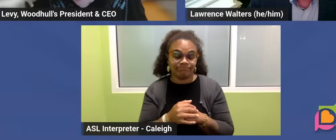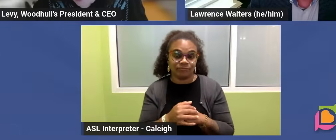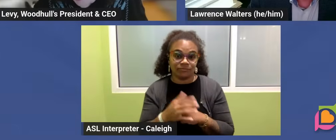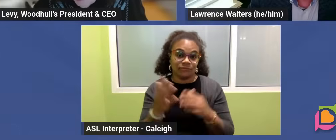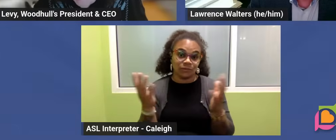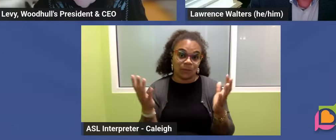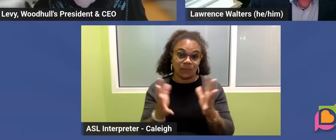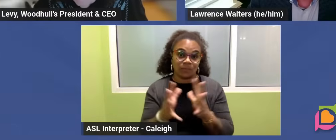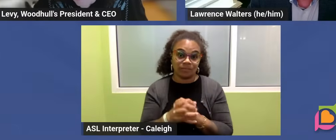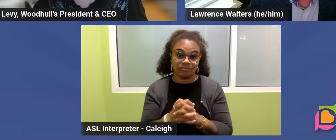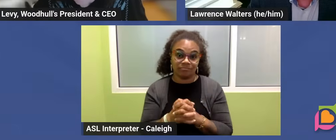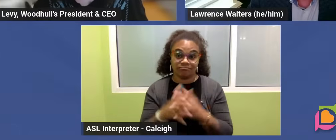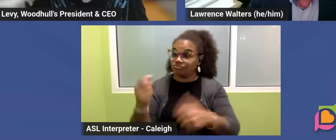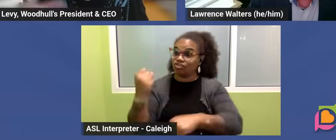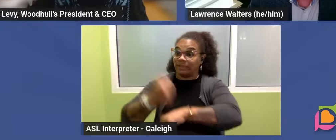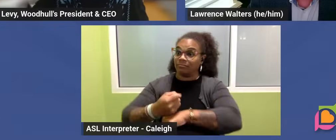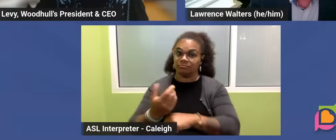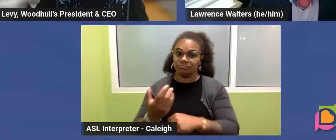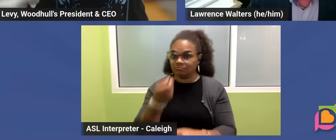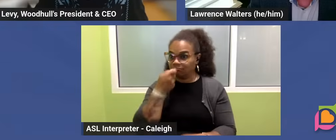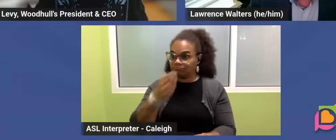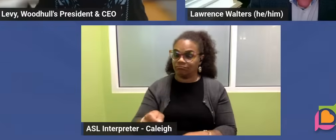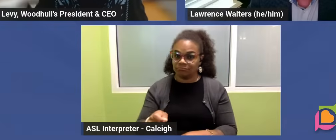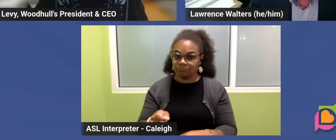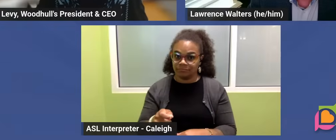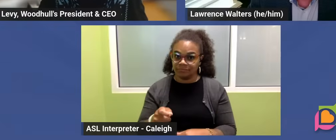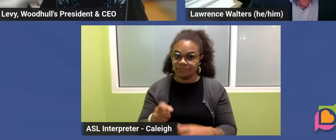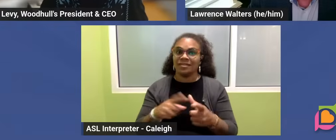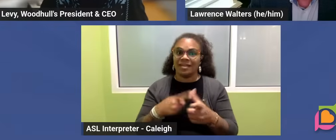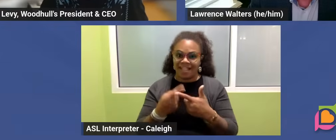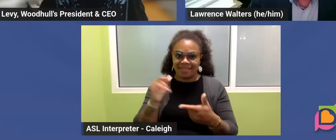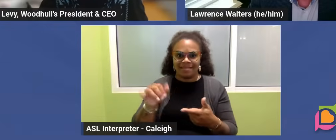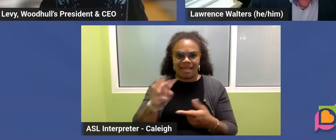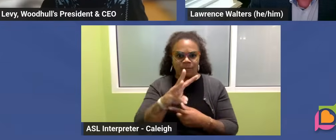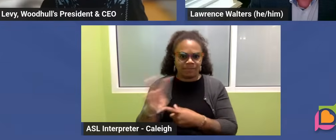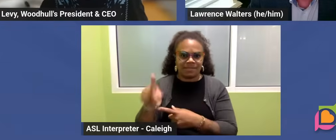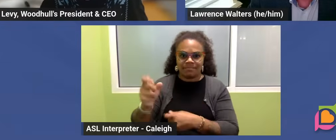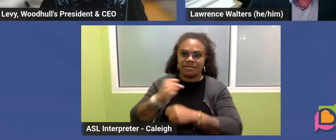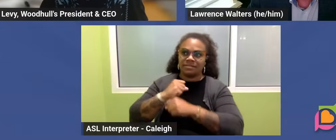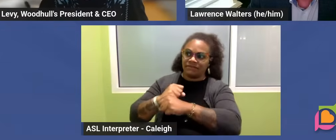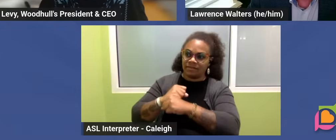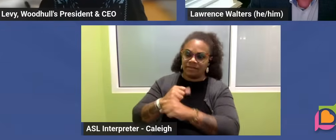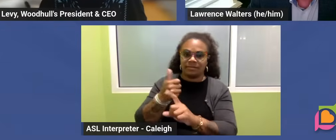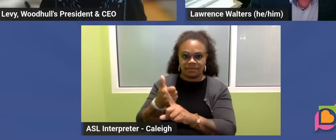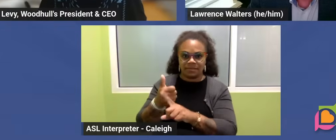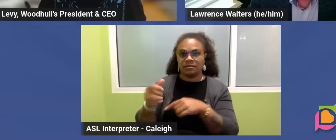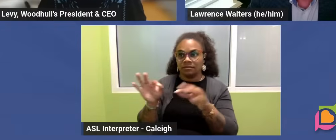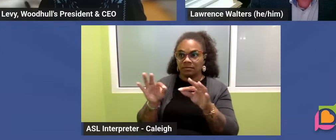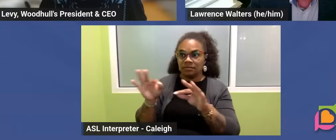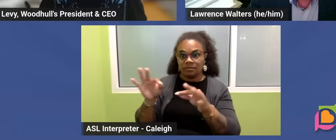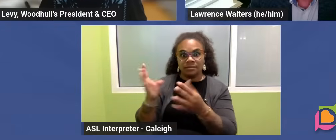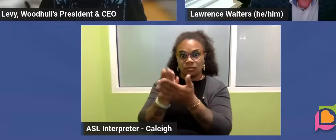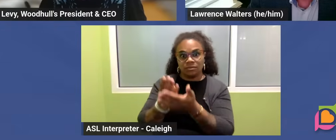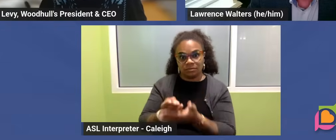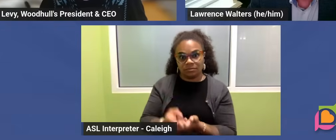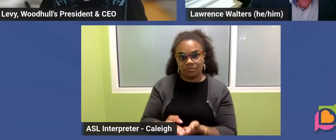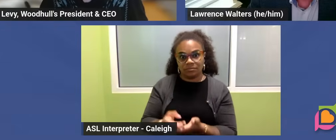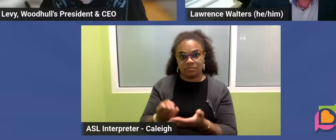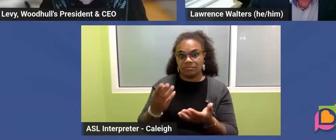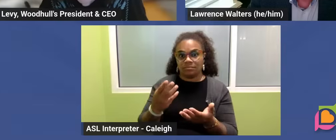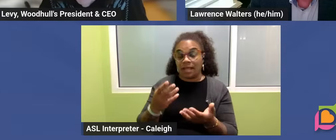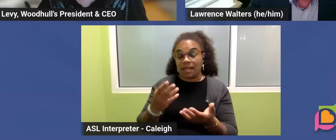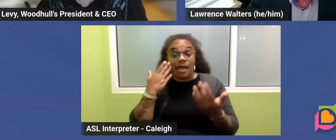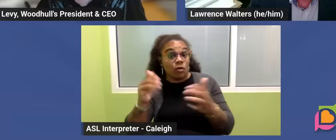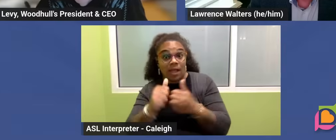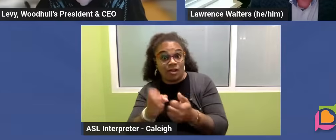So shut down. You have to defend yourself, and in the end, you could prove that I have no idea how, that you